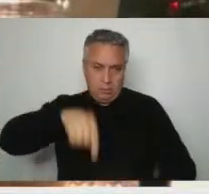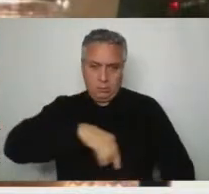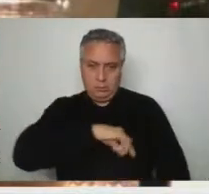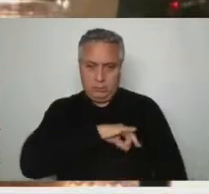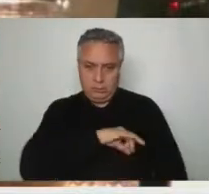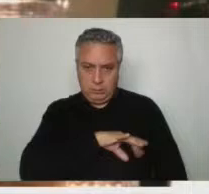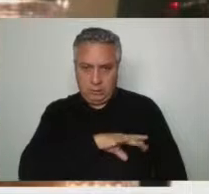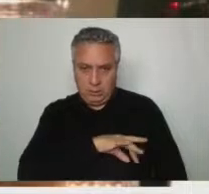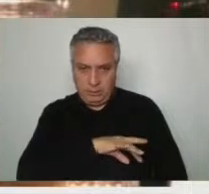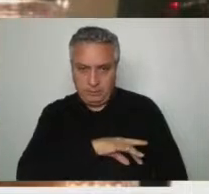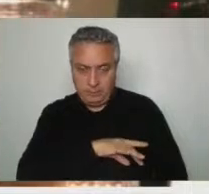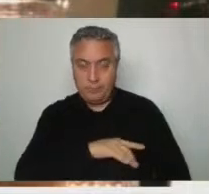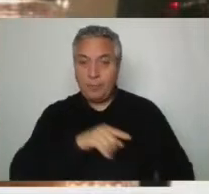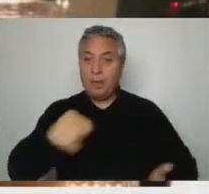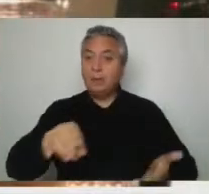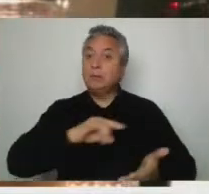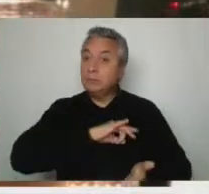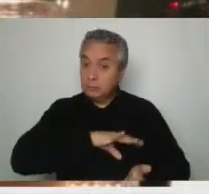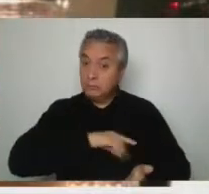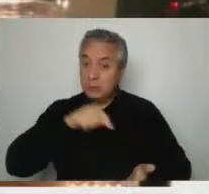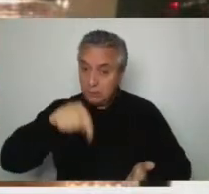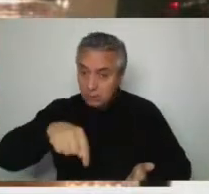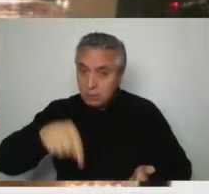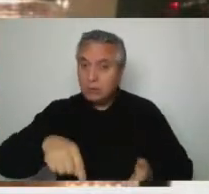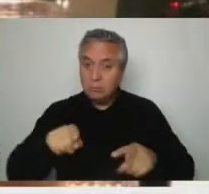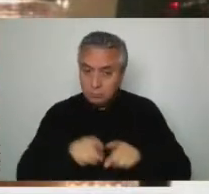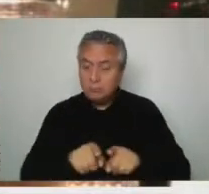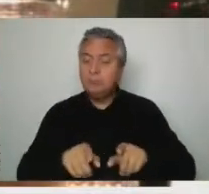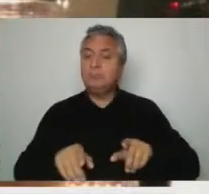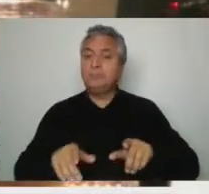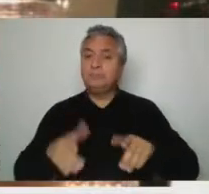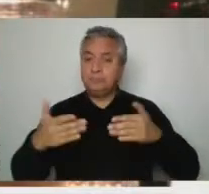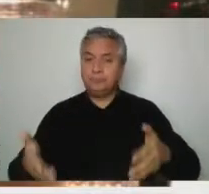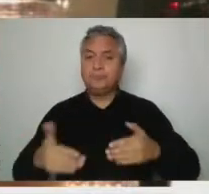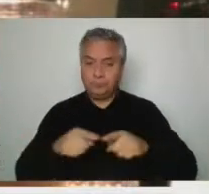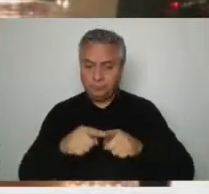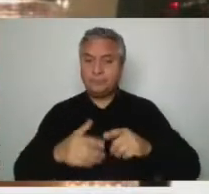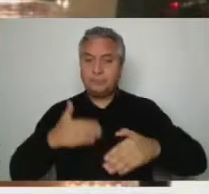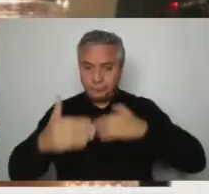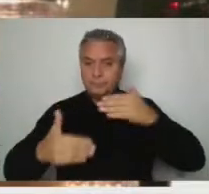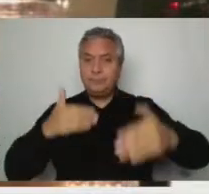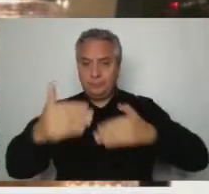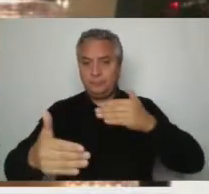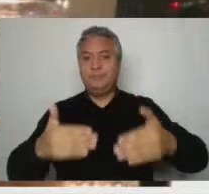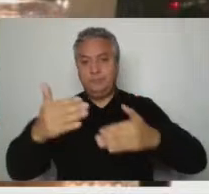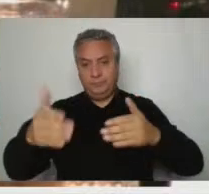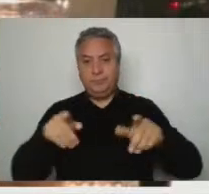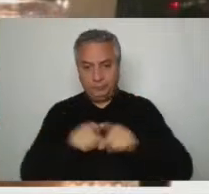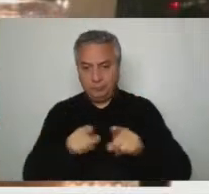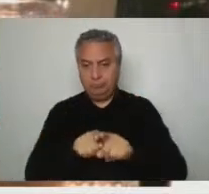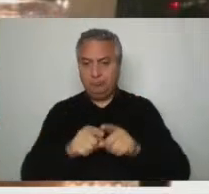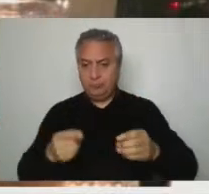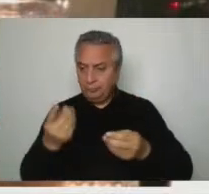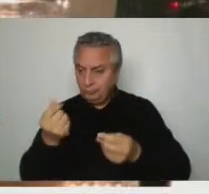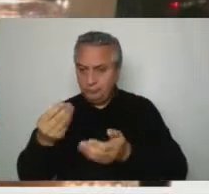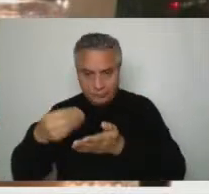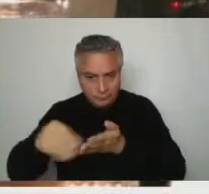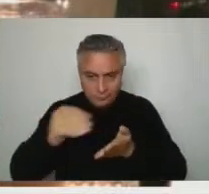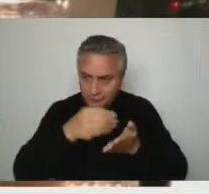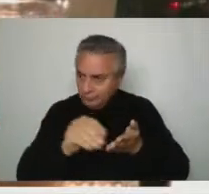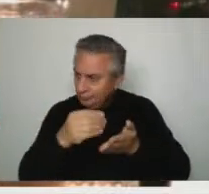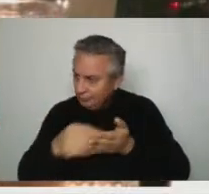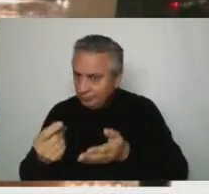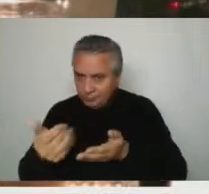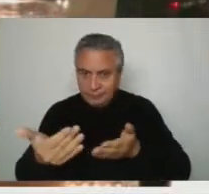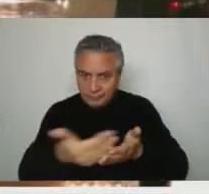in Chile, even though, yes, we have progressed in income equality, but